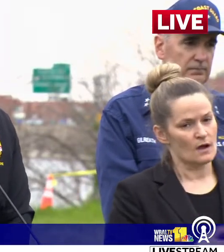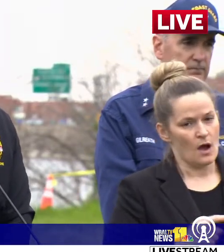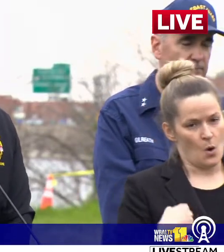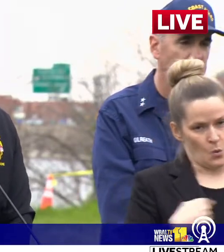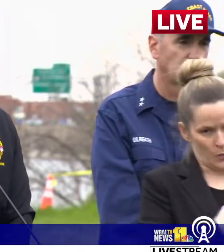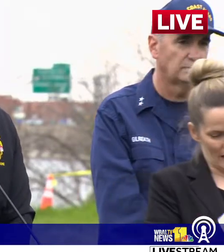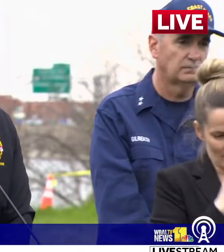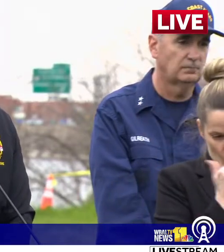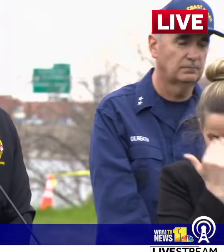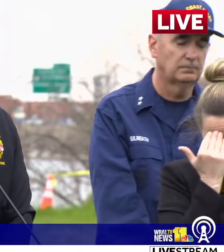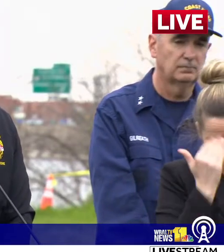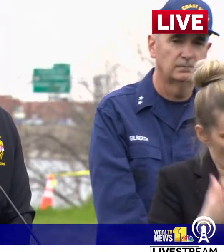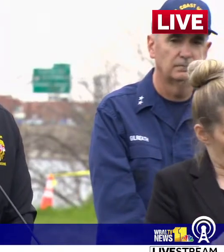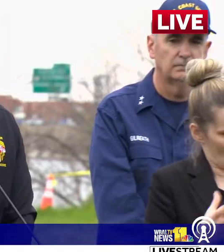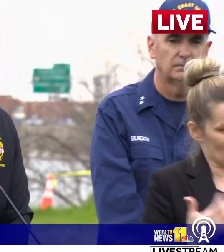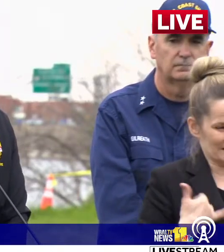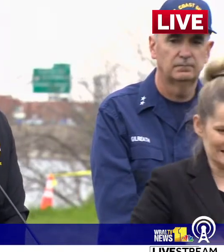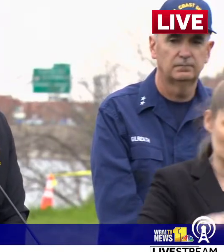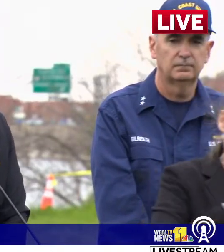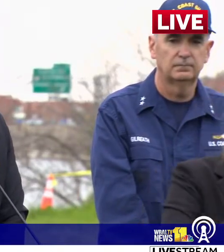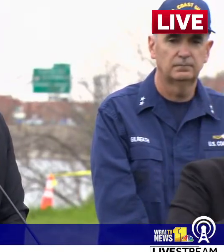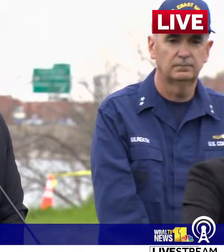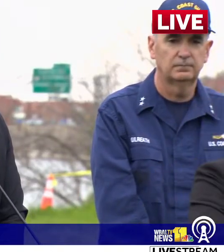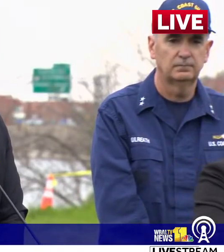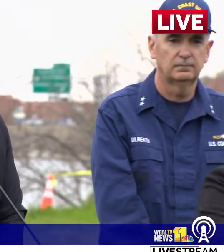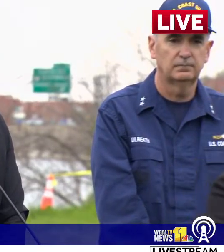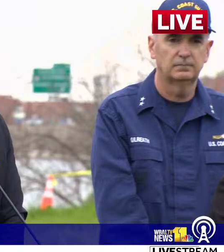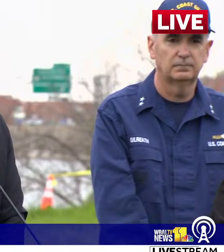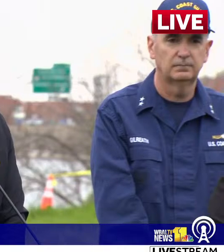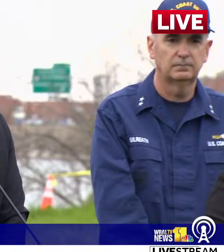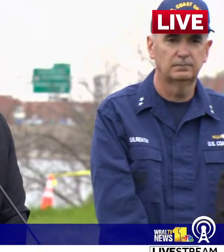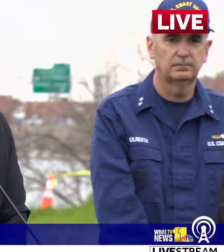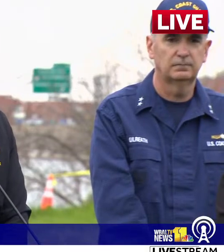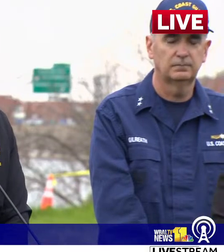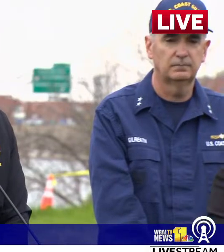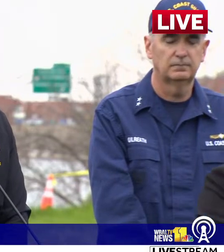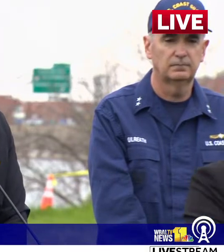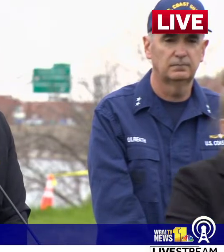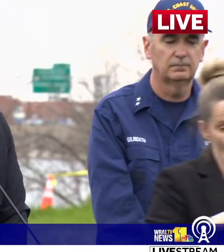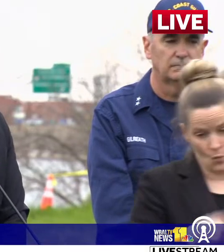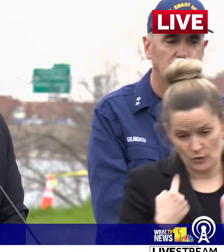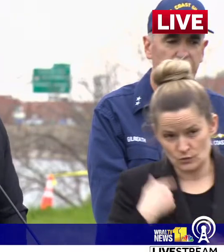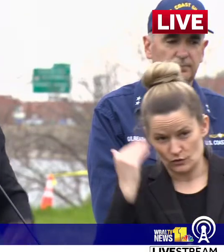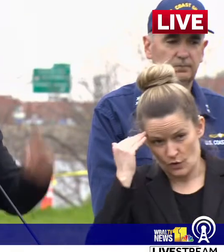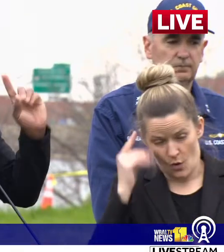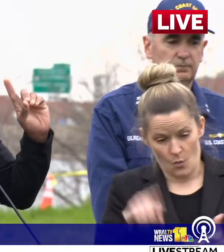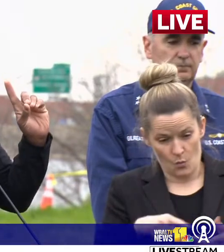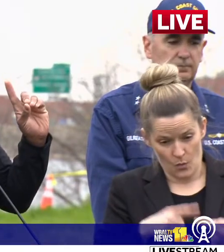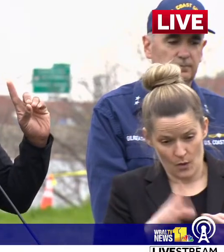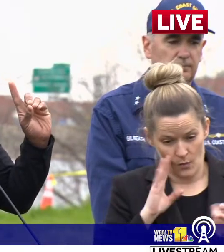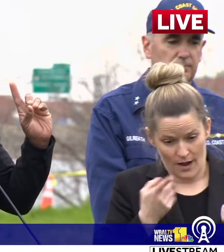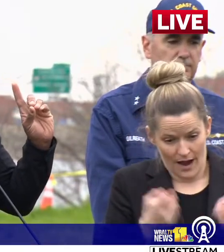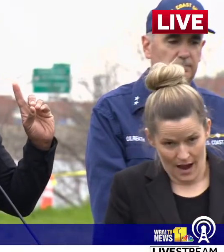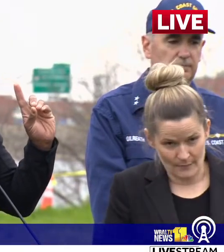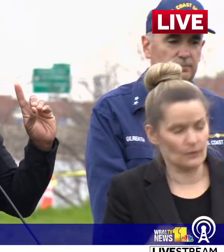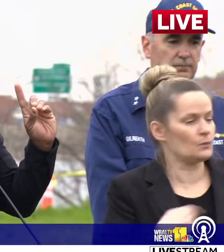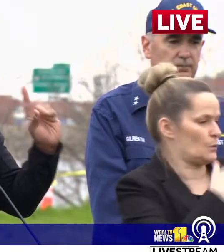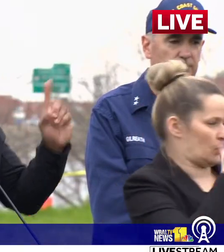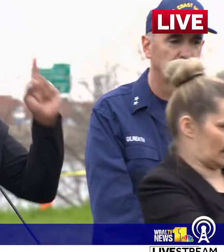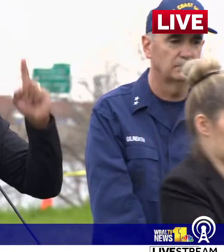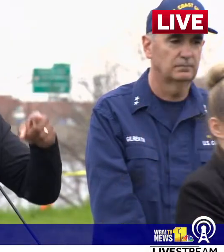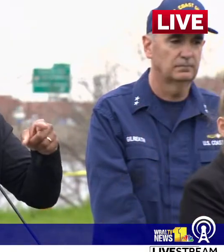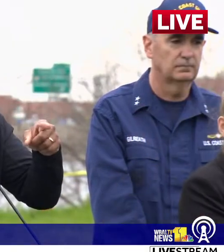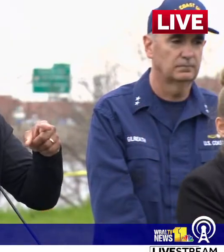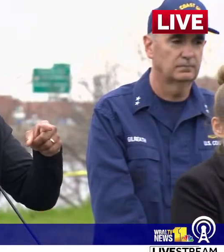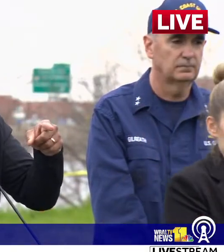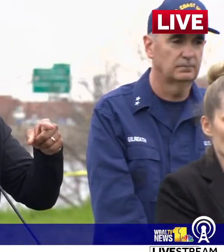so the thing that we know is that we are going to get this done. We are going to get it complete. We are going to get the Port of